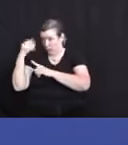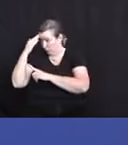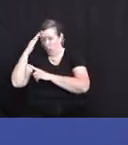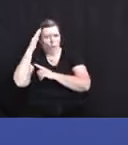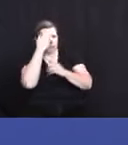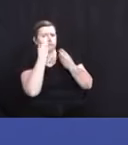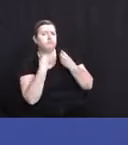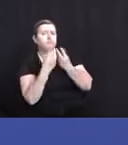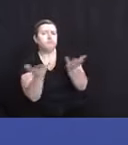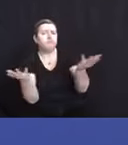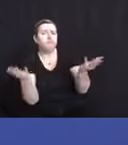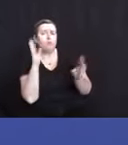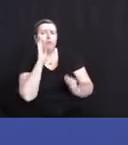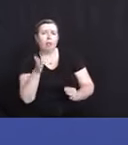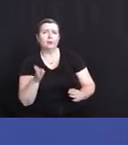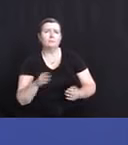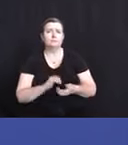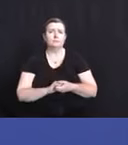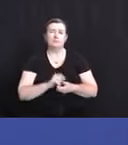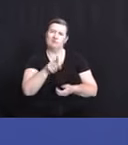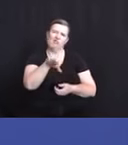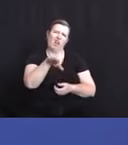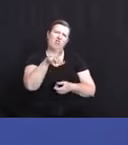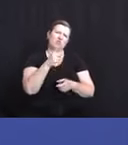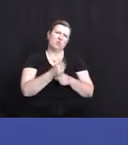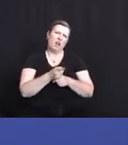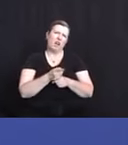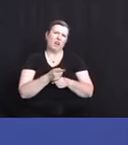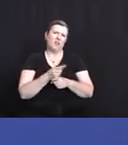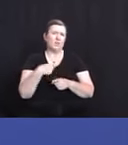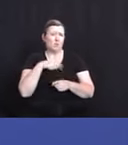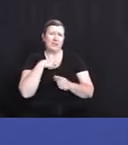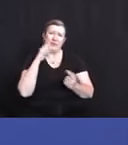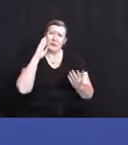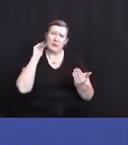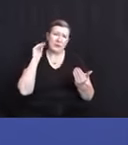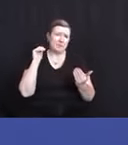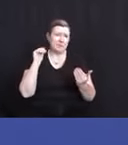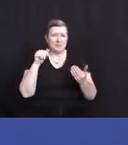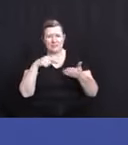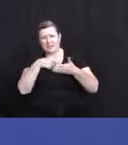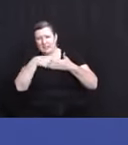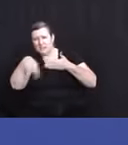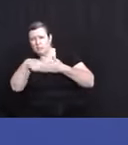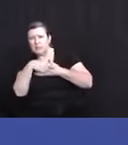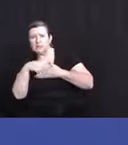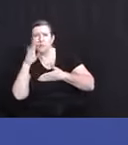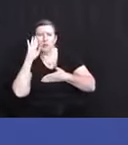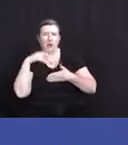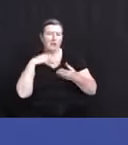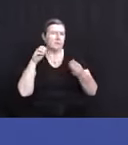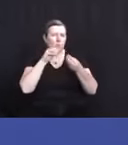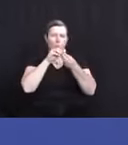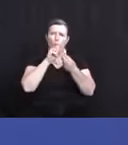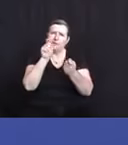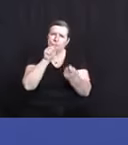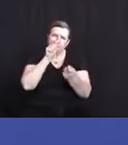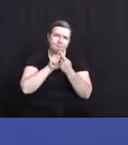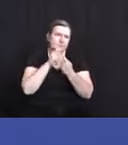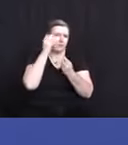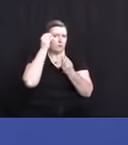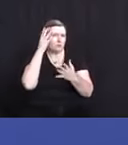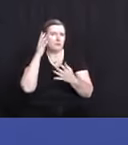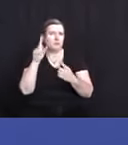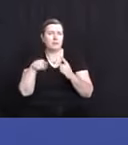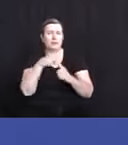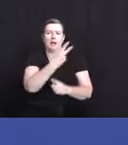are accurate. We hope early to midweek to give some very specific guidance on K through 12. I know Judy and her team are